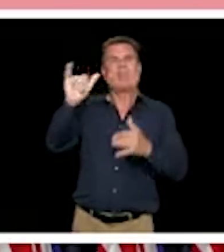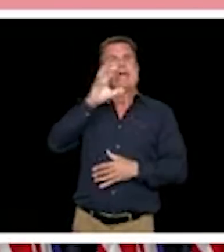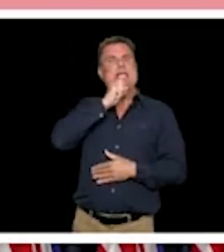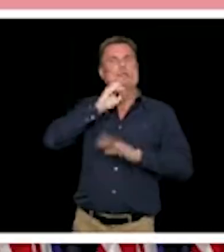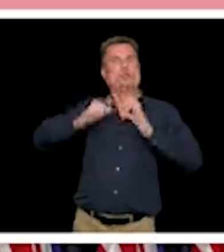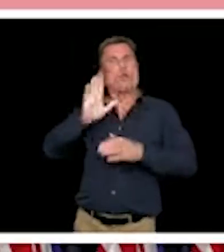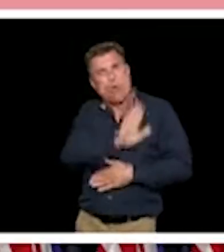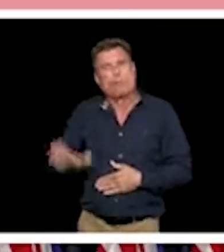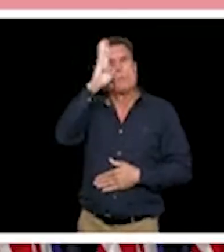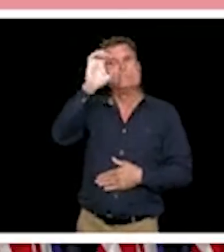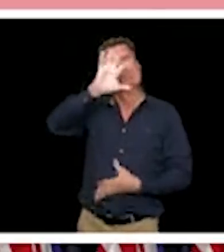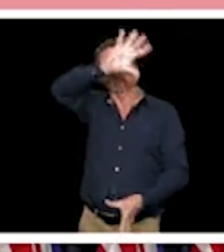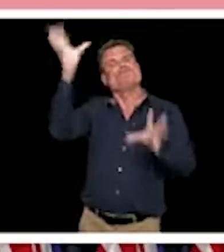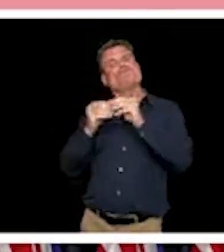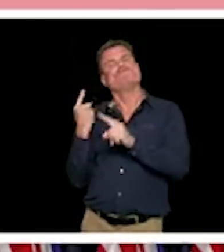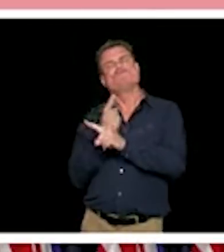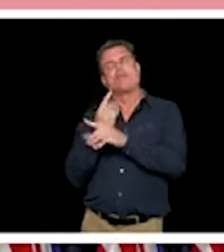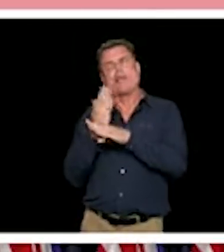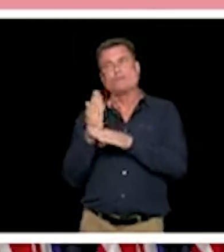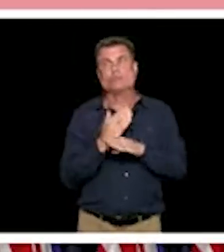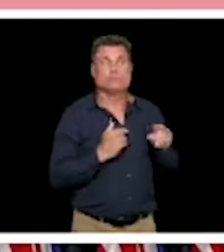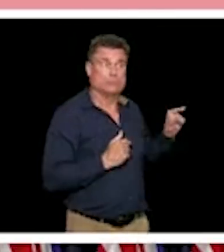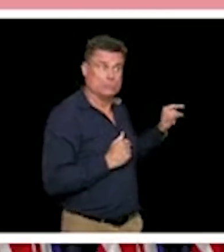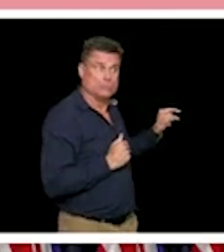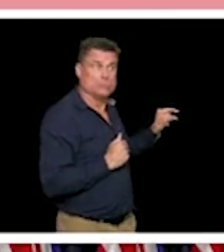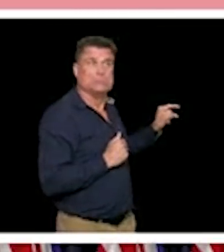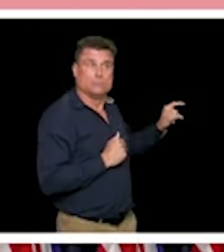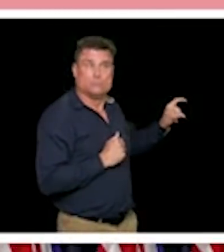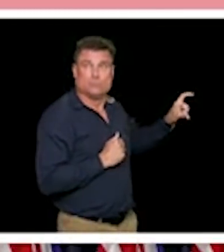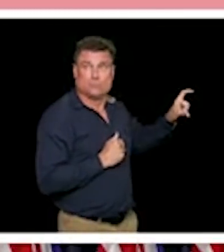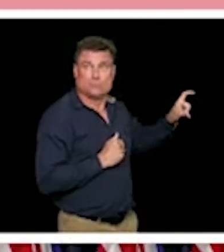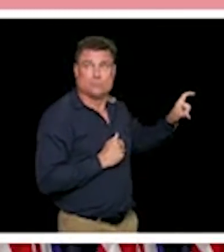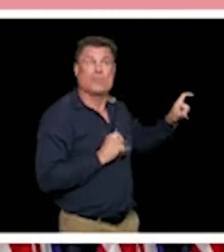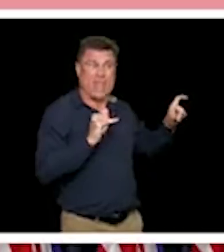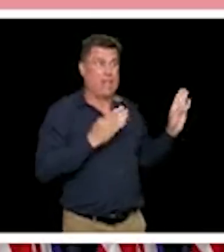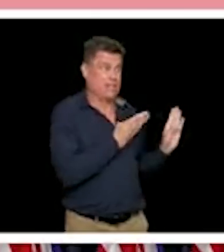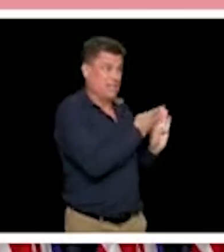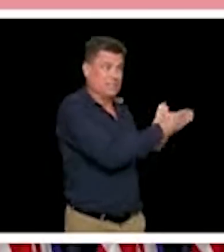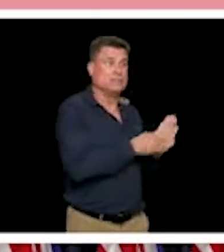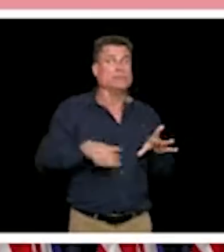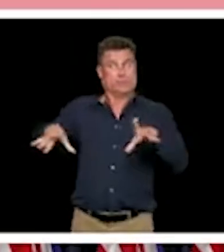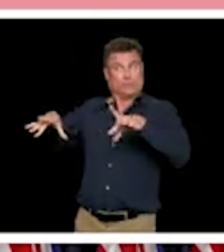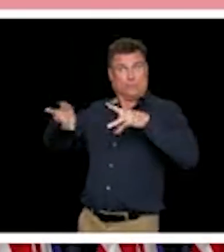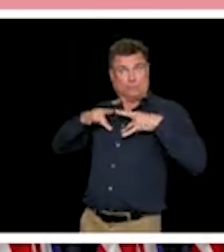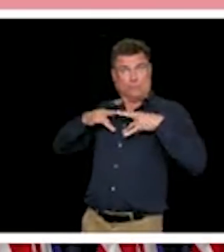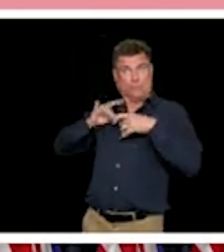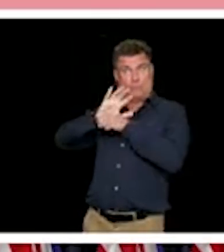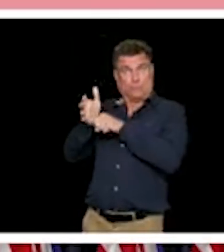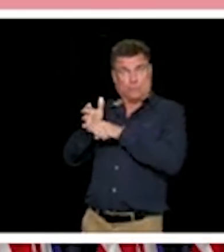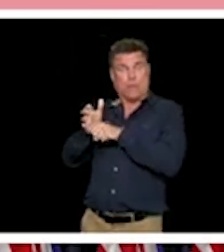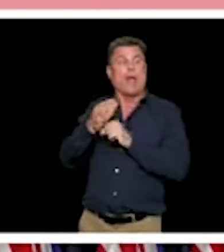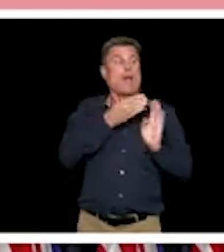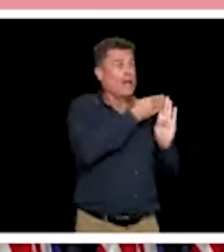as we said, and the proportion of cases. We then move on to see that hospitalizations are